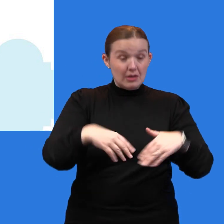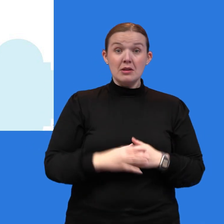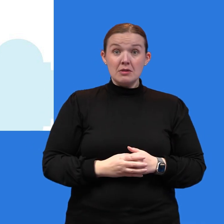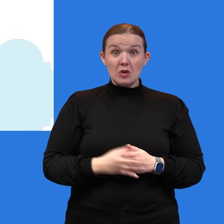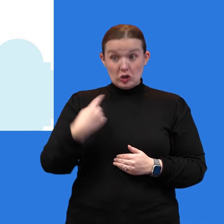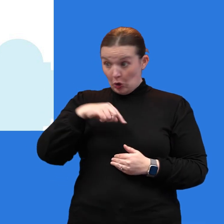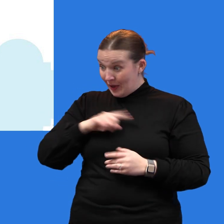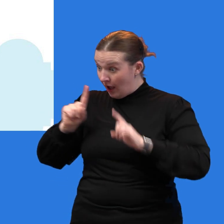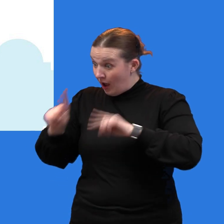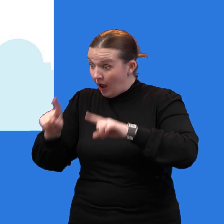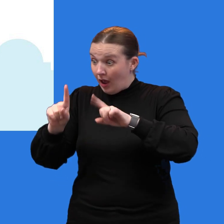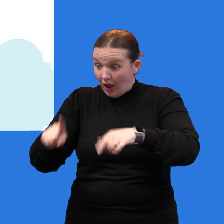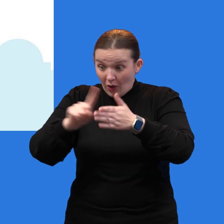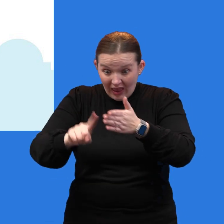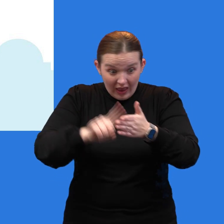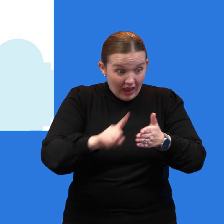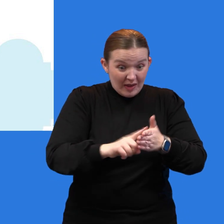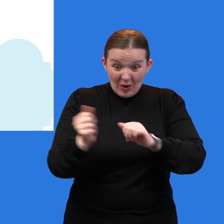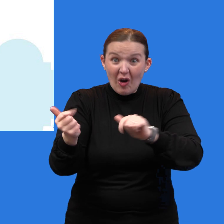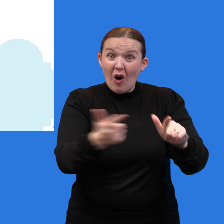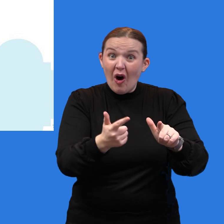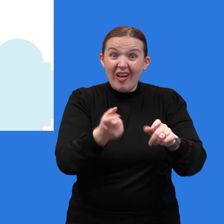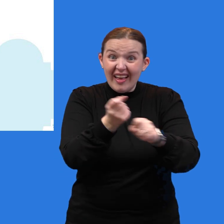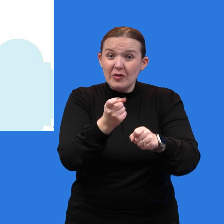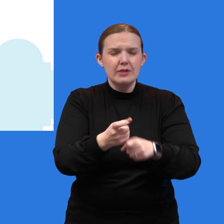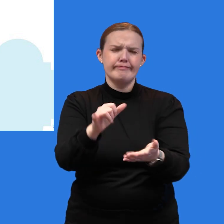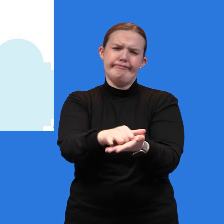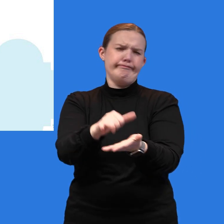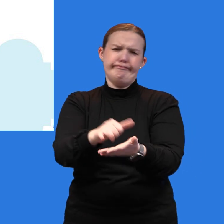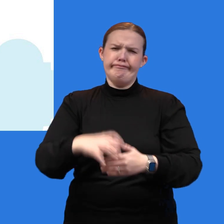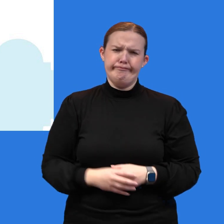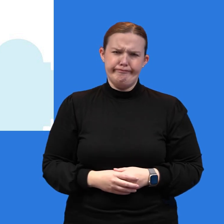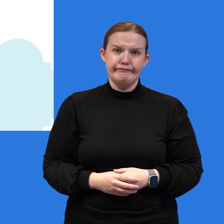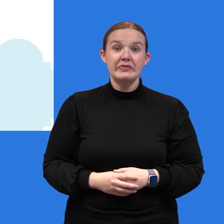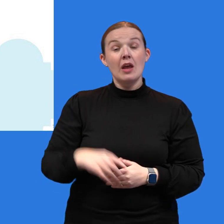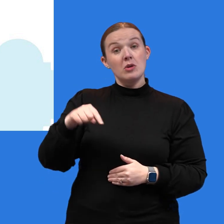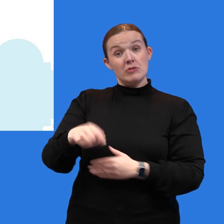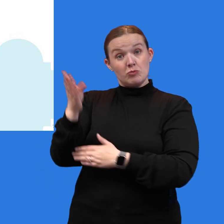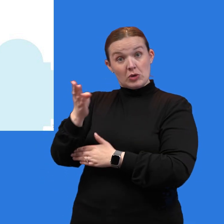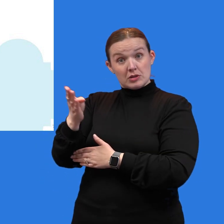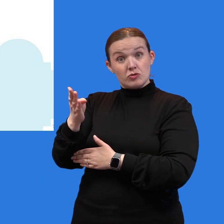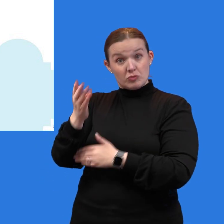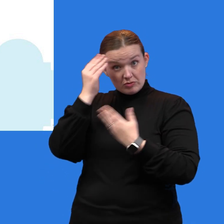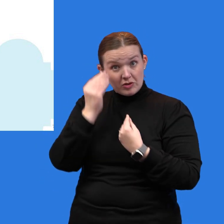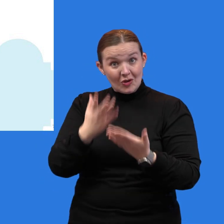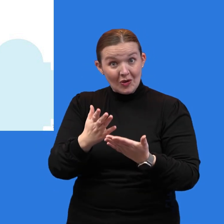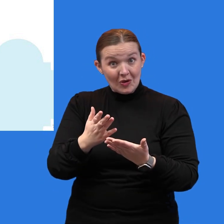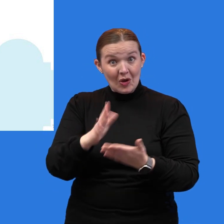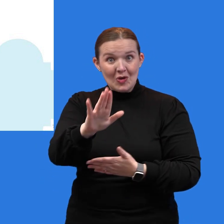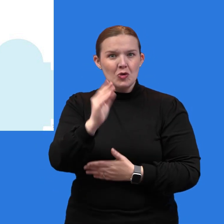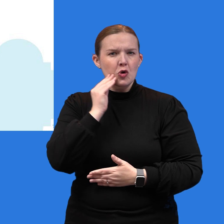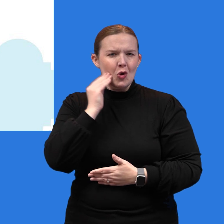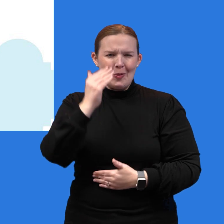the appraisal district can't inspect every property every year. As you will learn from this presentation, you know